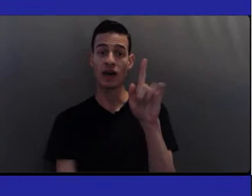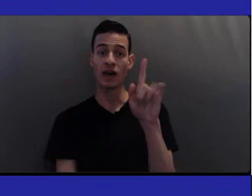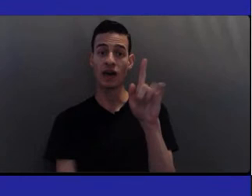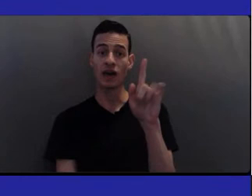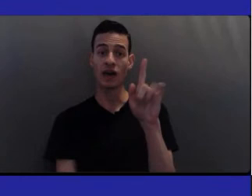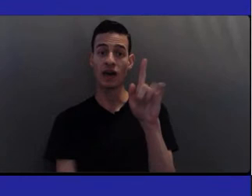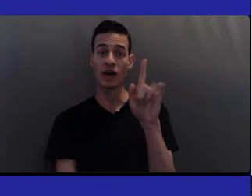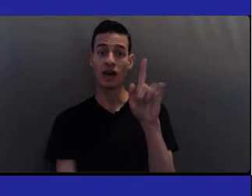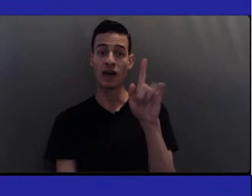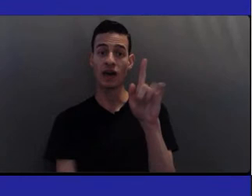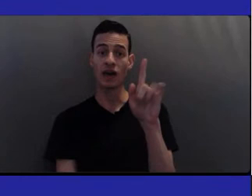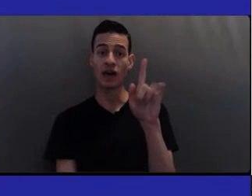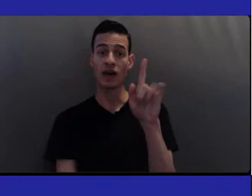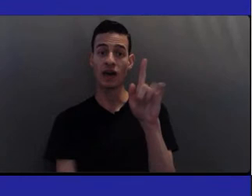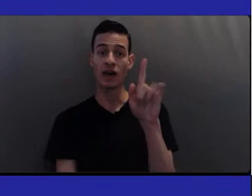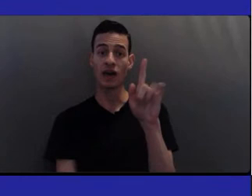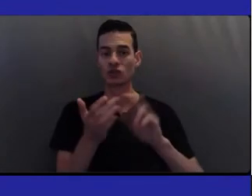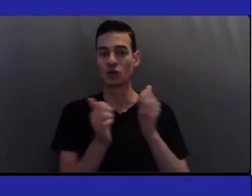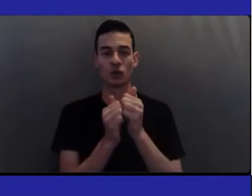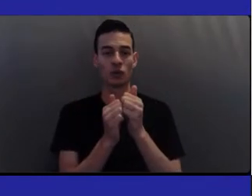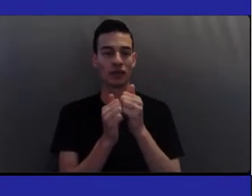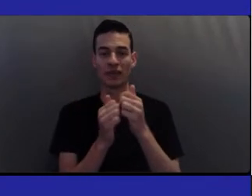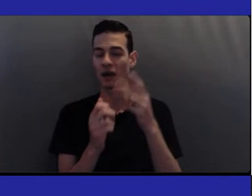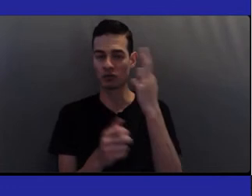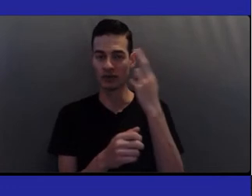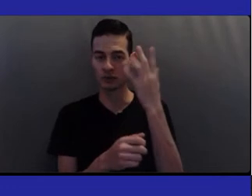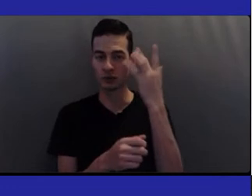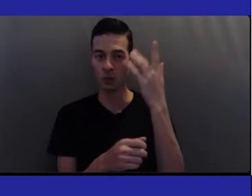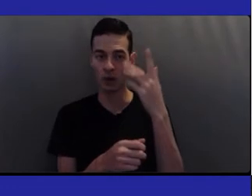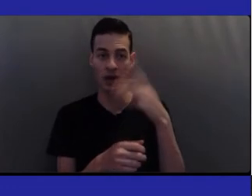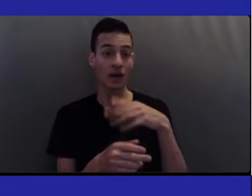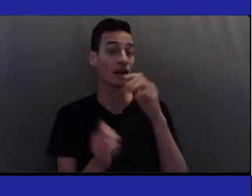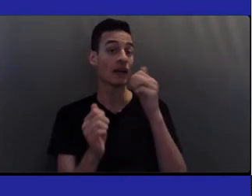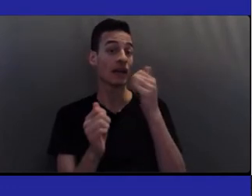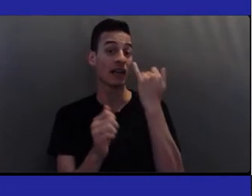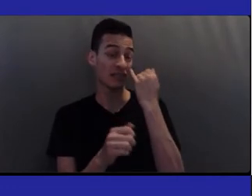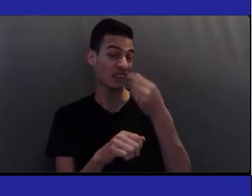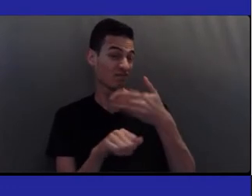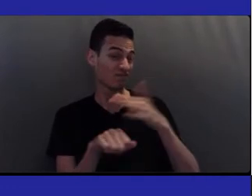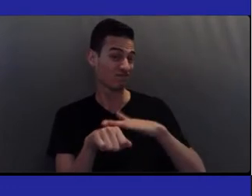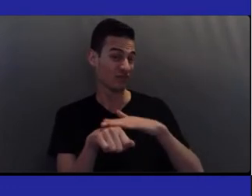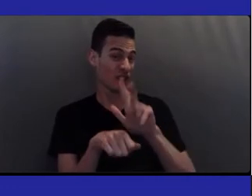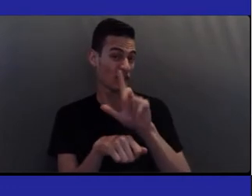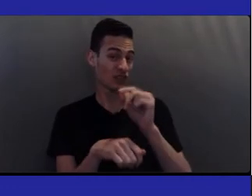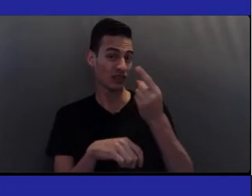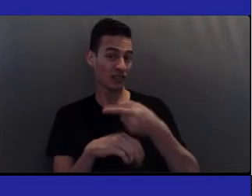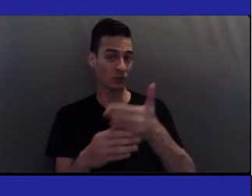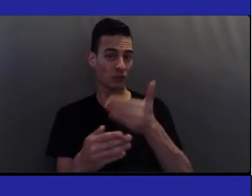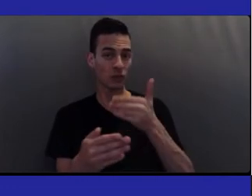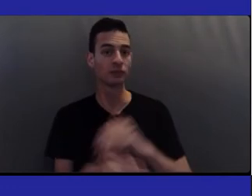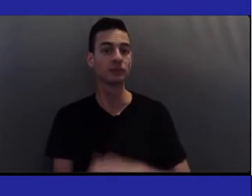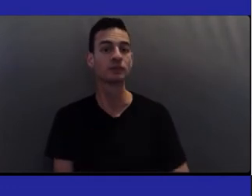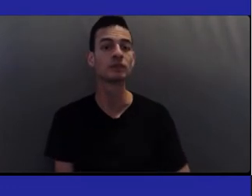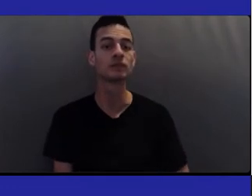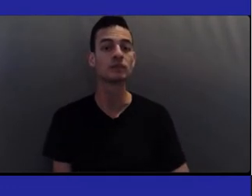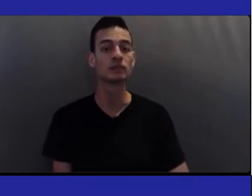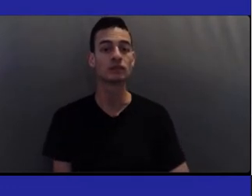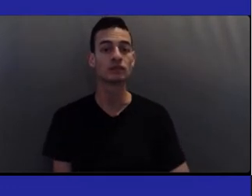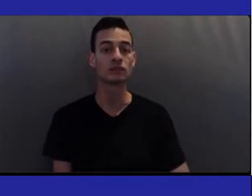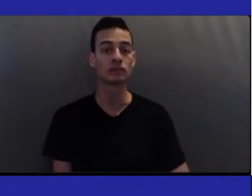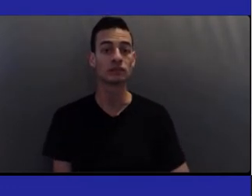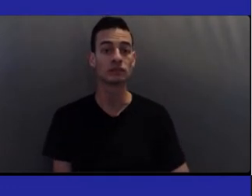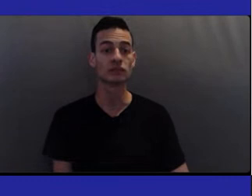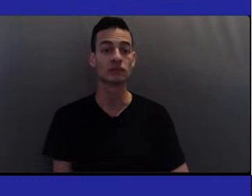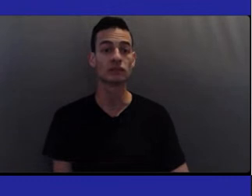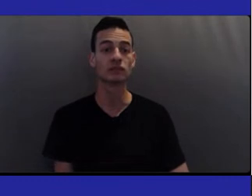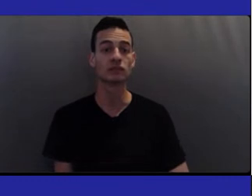Committee on April 8, 2023. The next one is authorizing the New York City Health and Hospitals Corporation to sign a five-year license